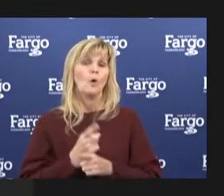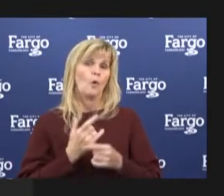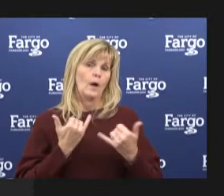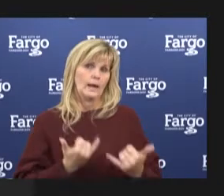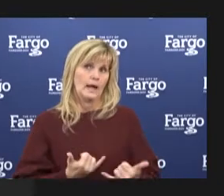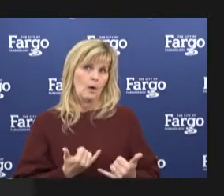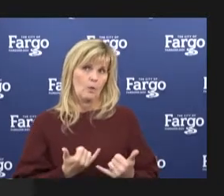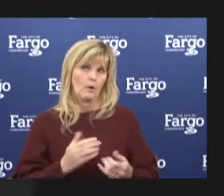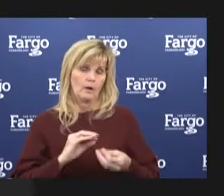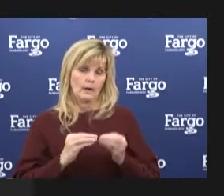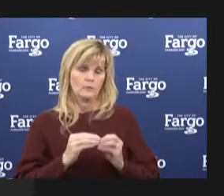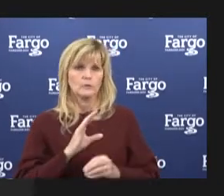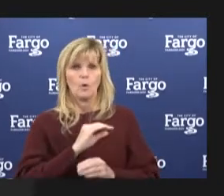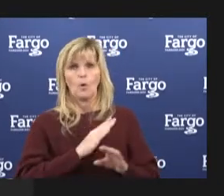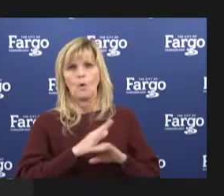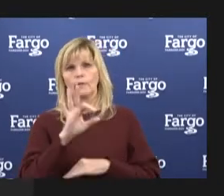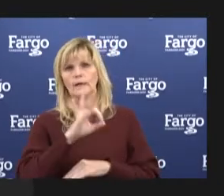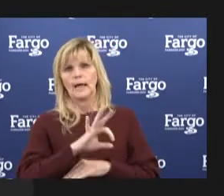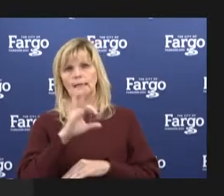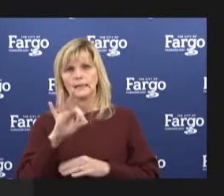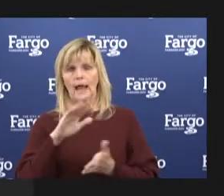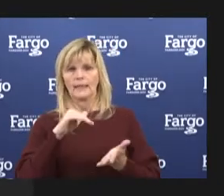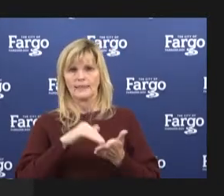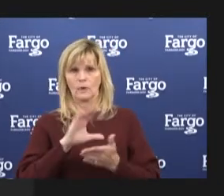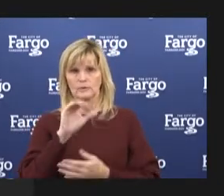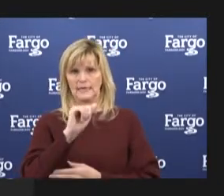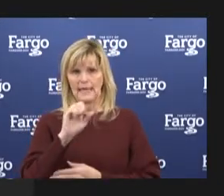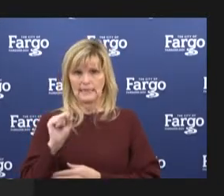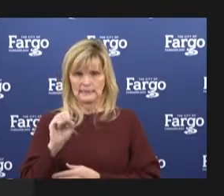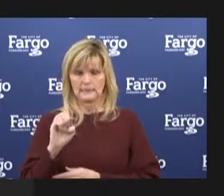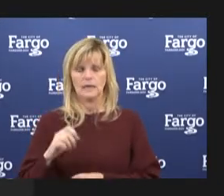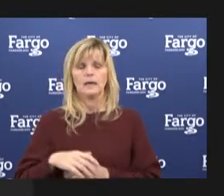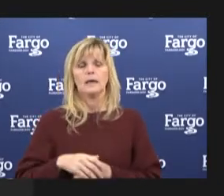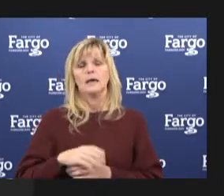now, there are over 99,000 cases, although